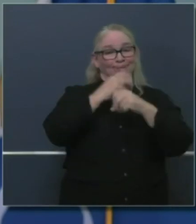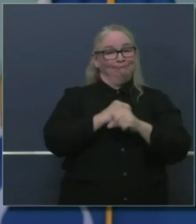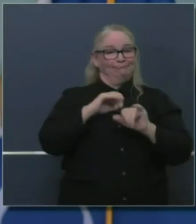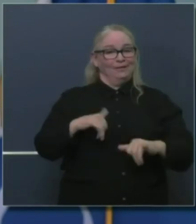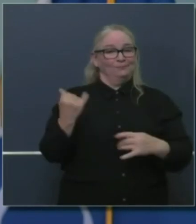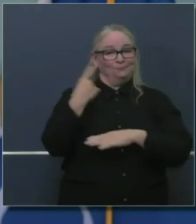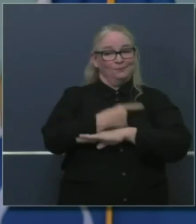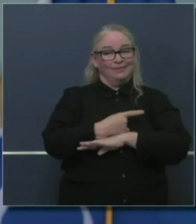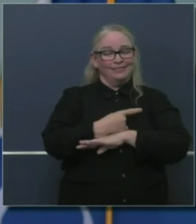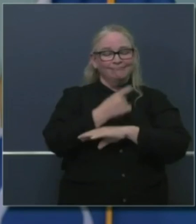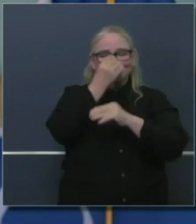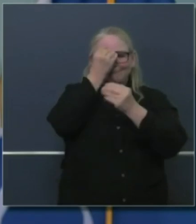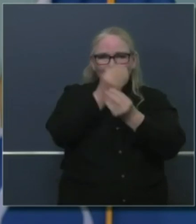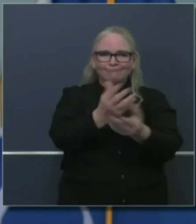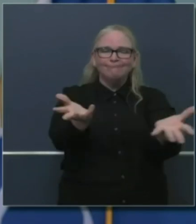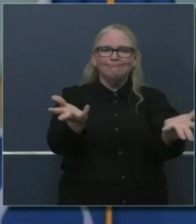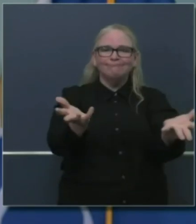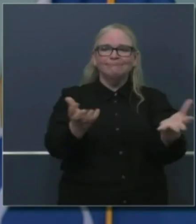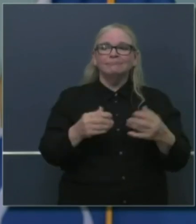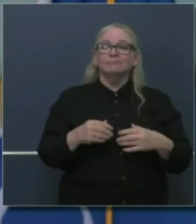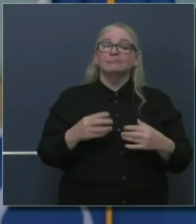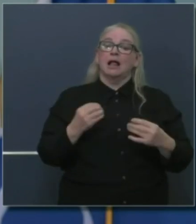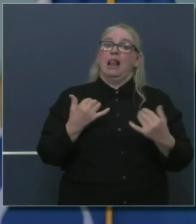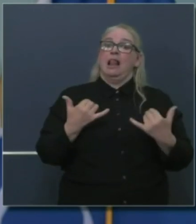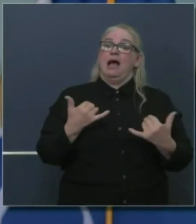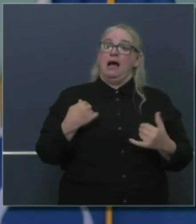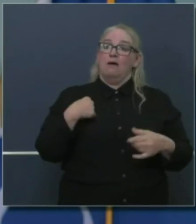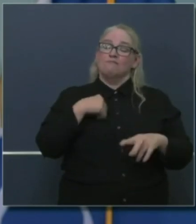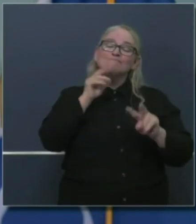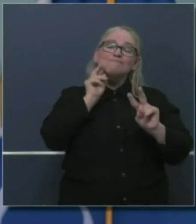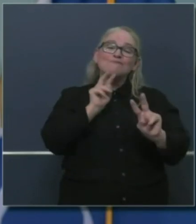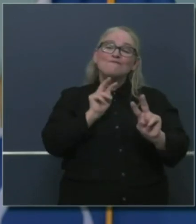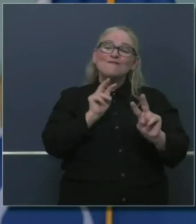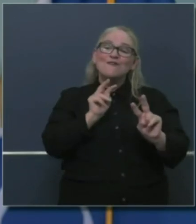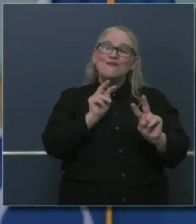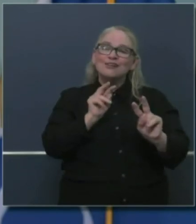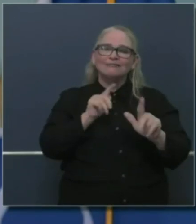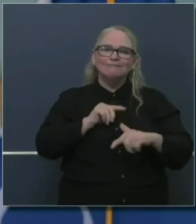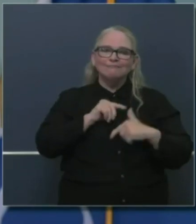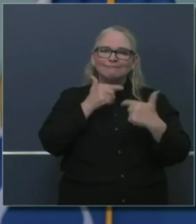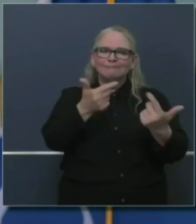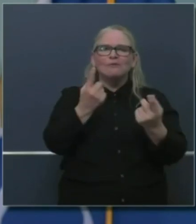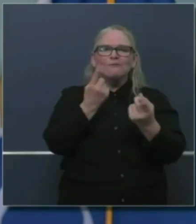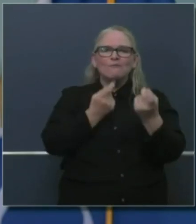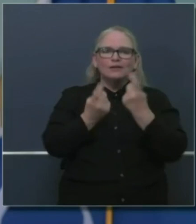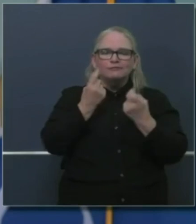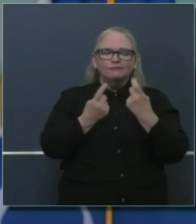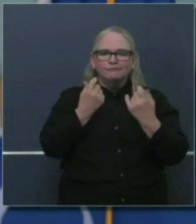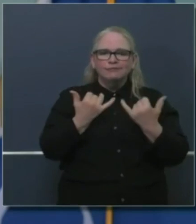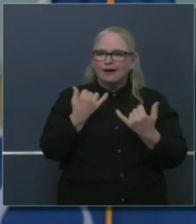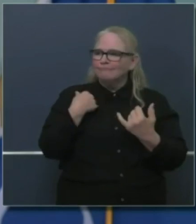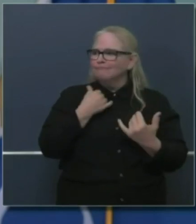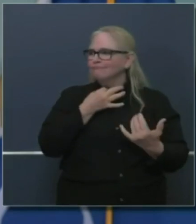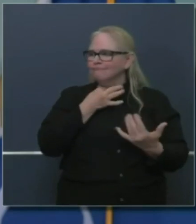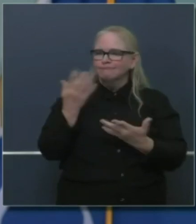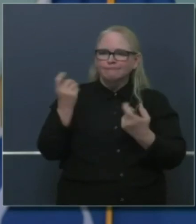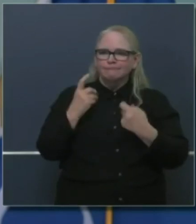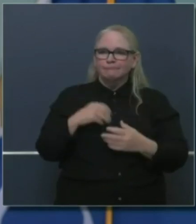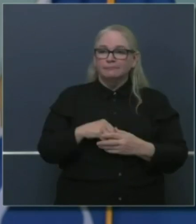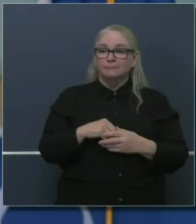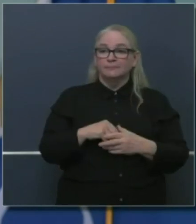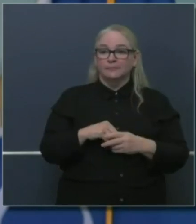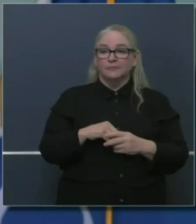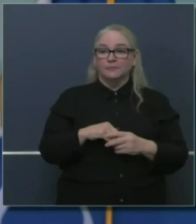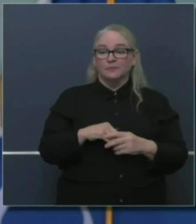here today, and we of course look forward to answering any questions, and Dr. Galley is here as well to be